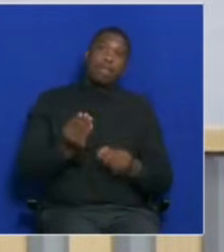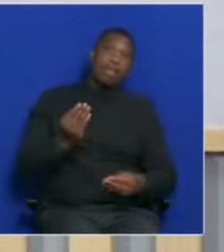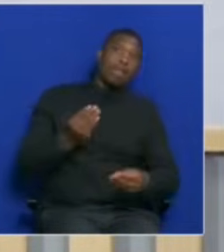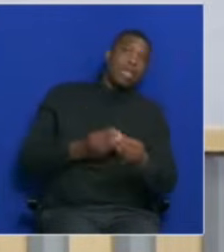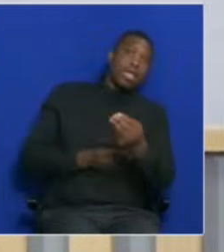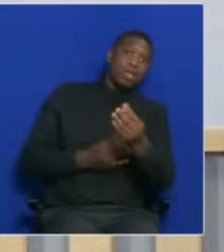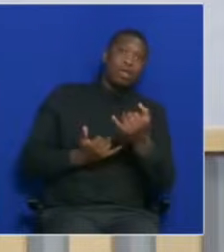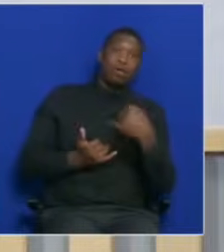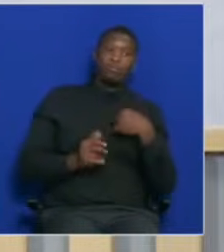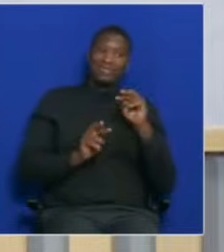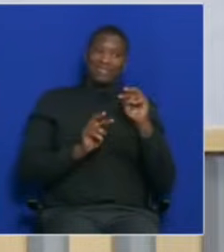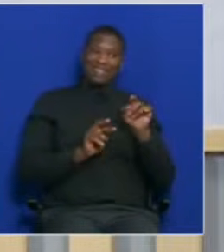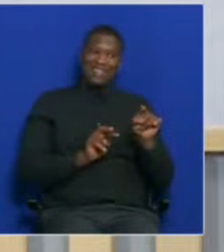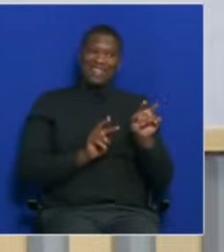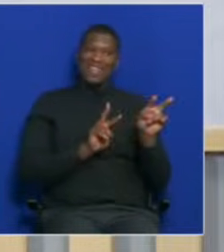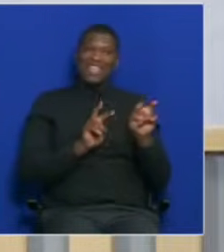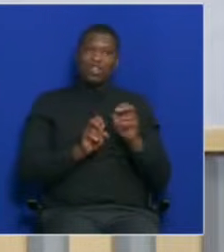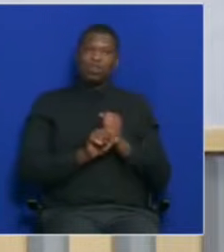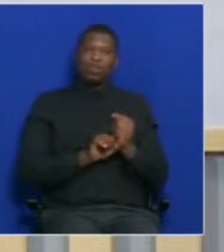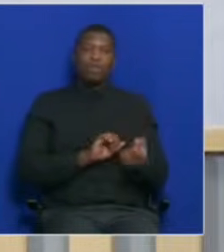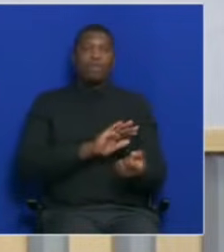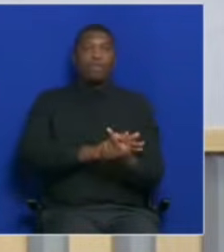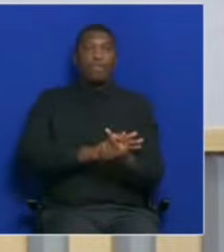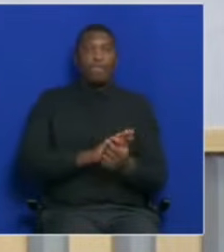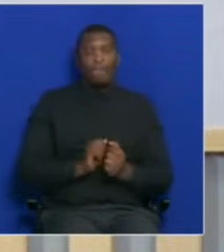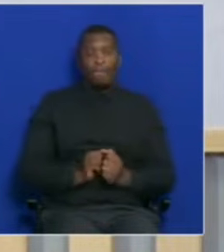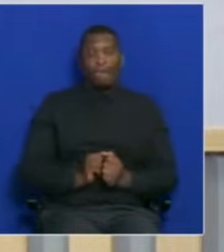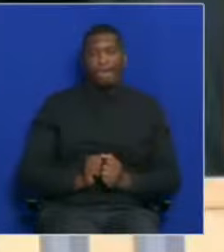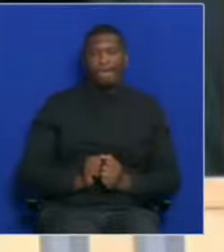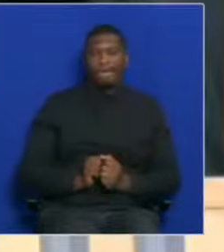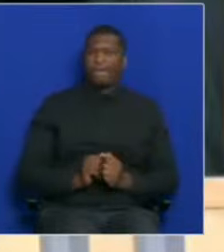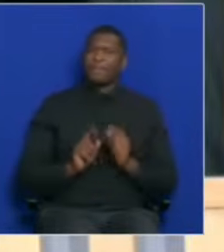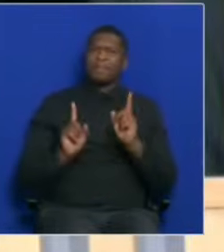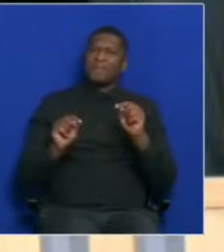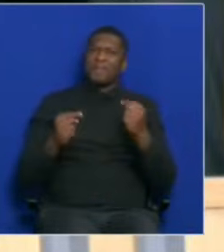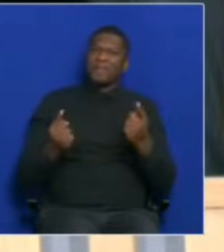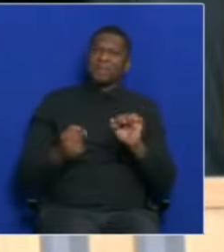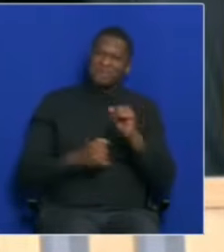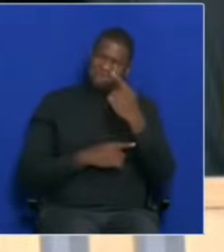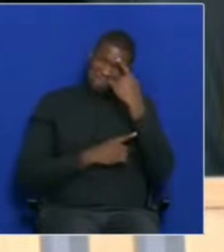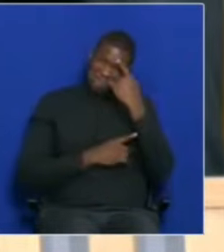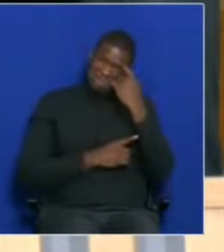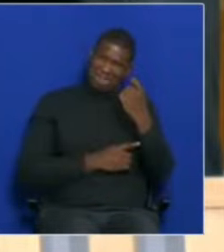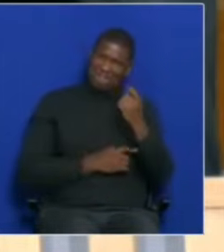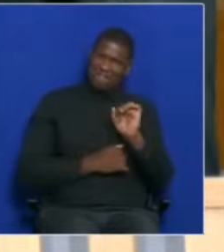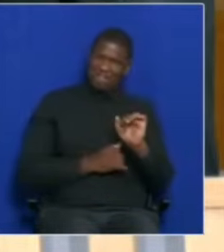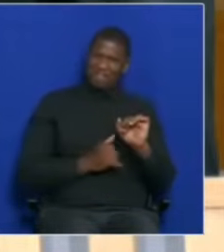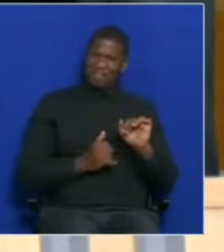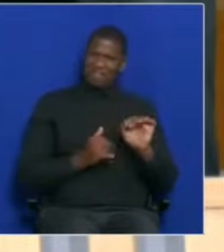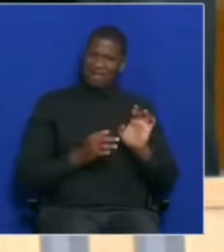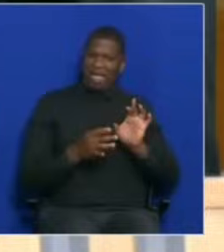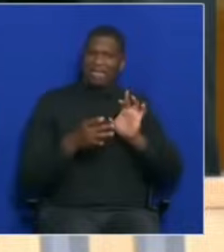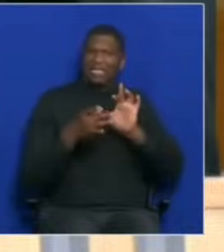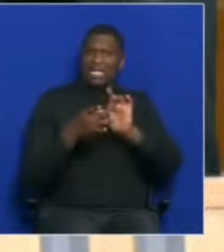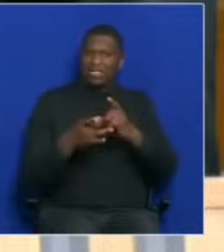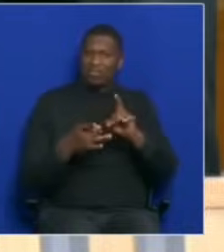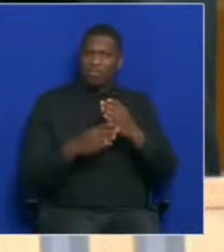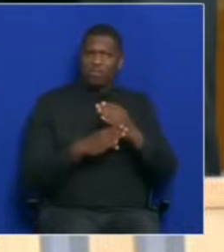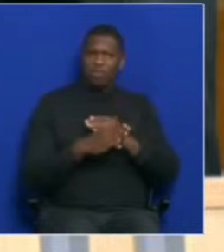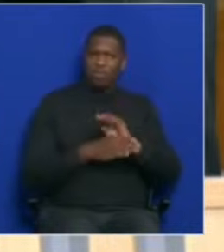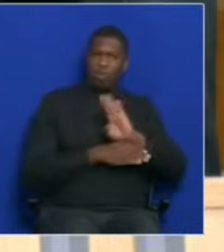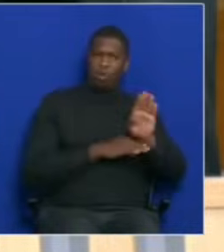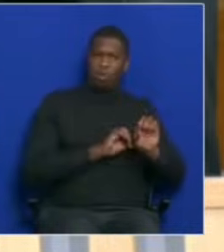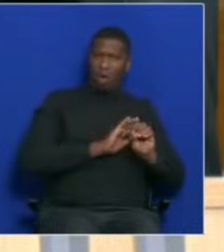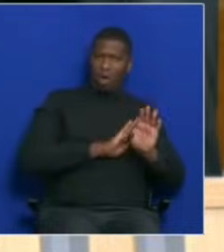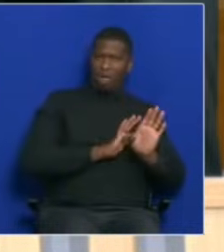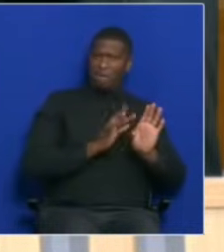issue was never taken out. Can be that you believed that it is an extension of that investigation. The DDPP has